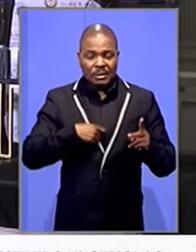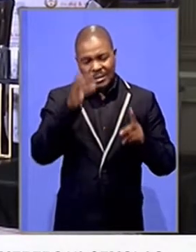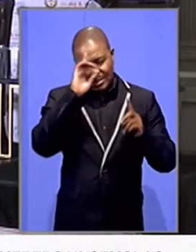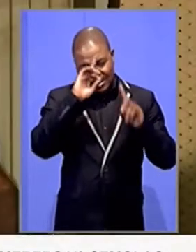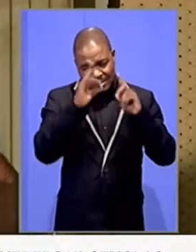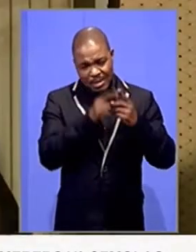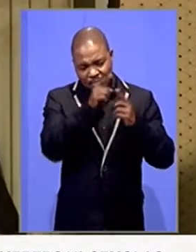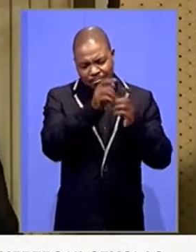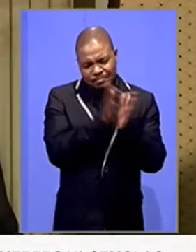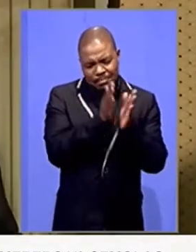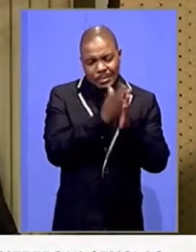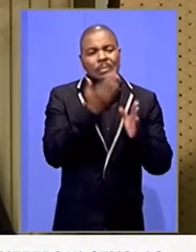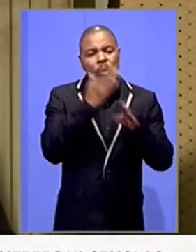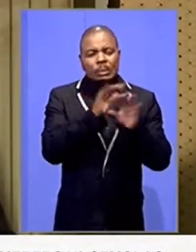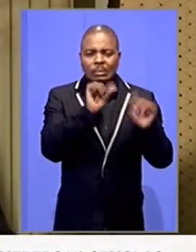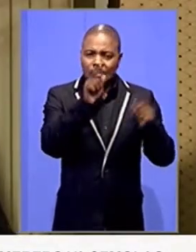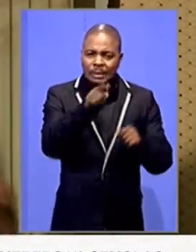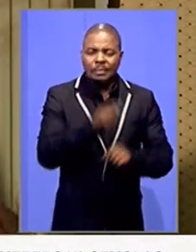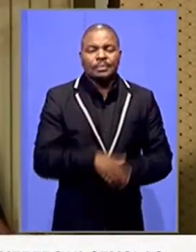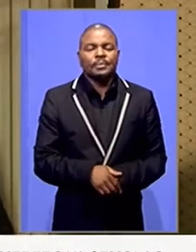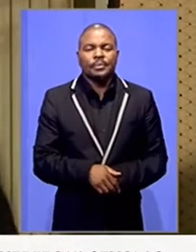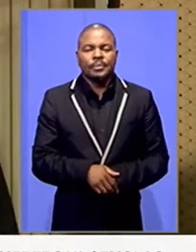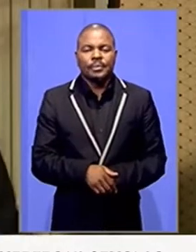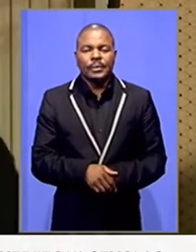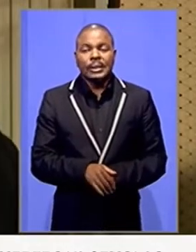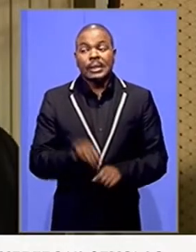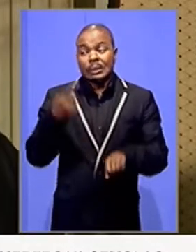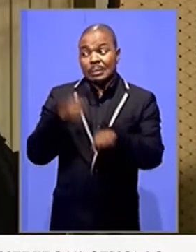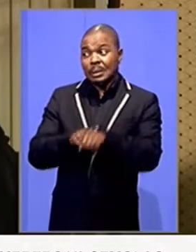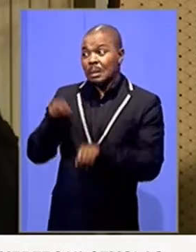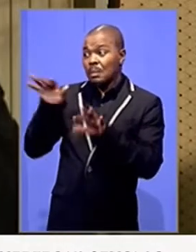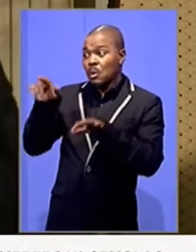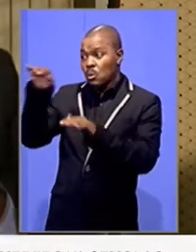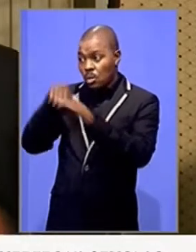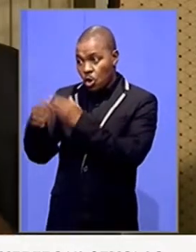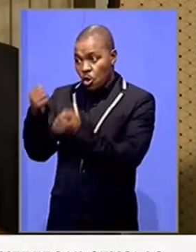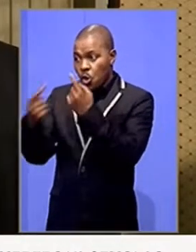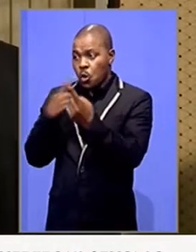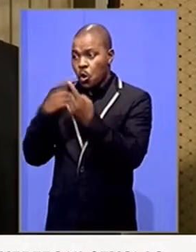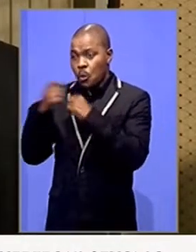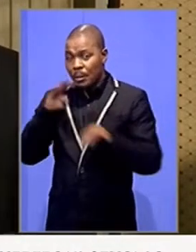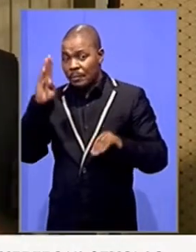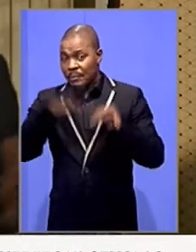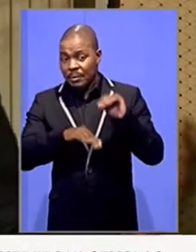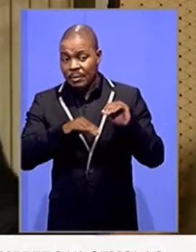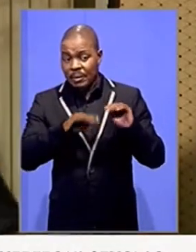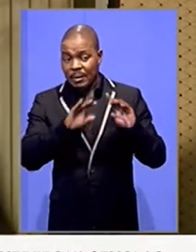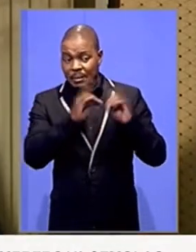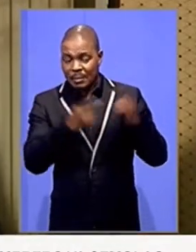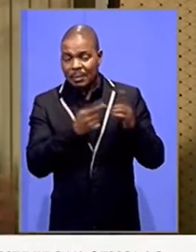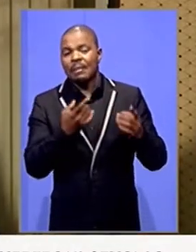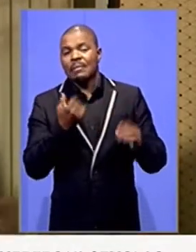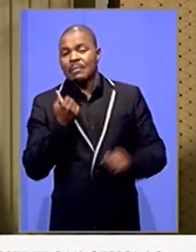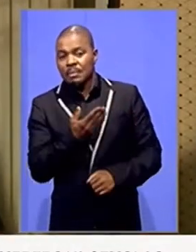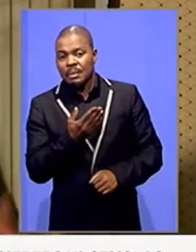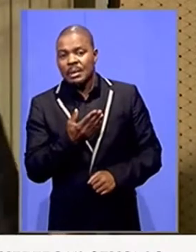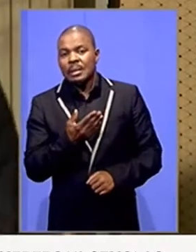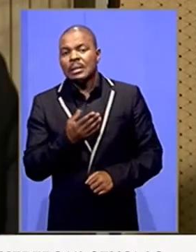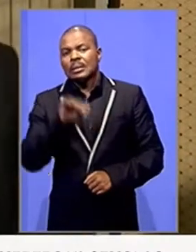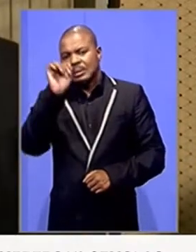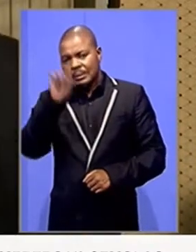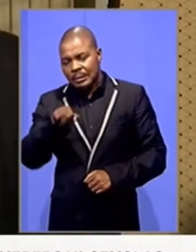dira dilo ka nepagalo. Sometimes litigants are opposed on a number